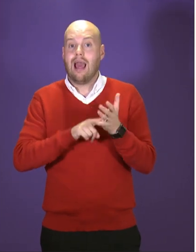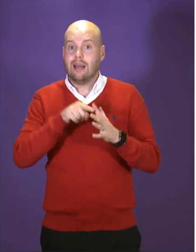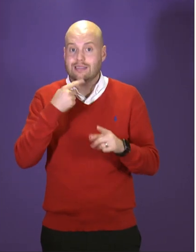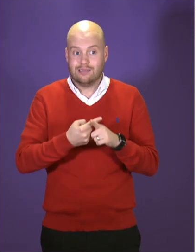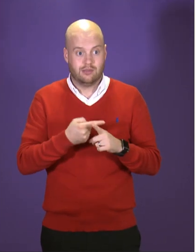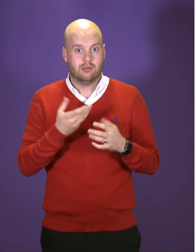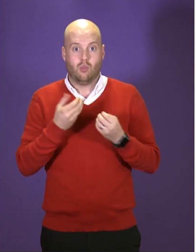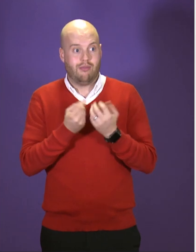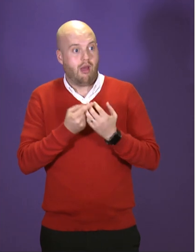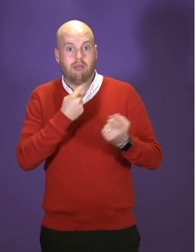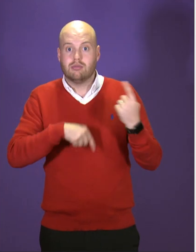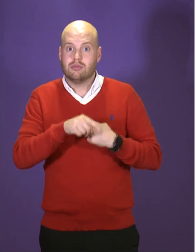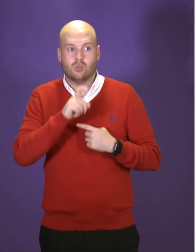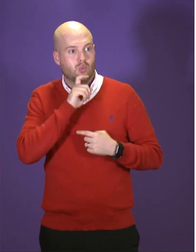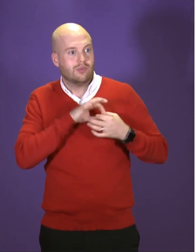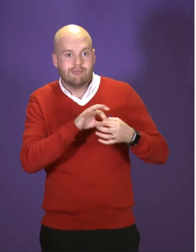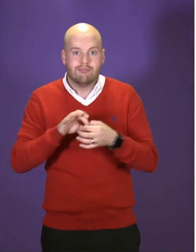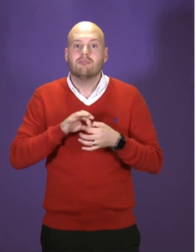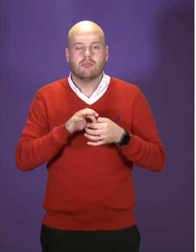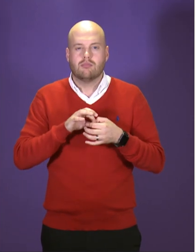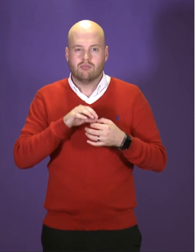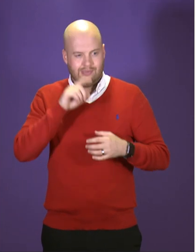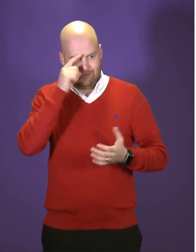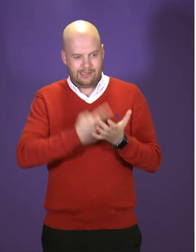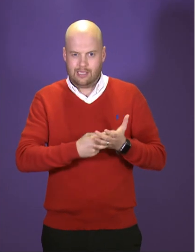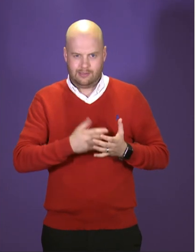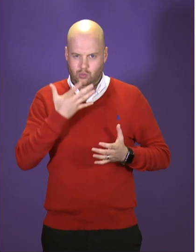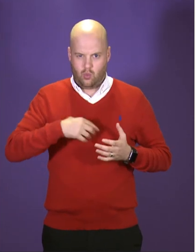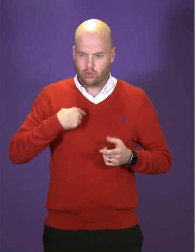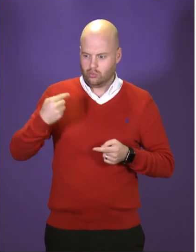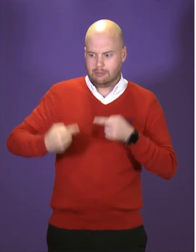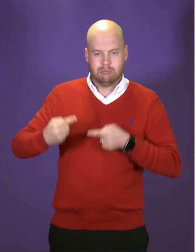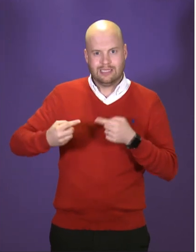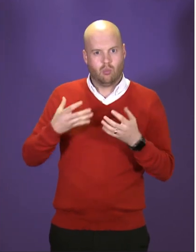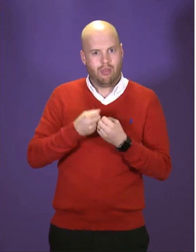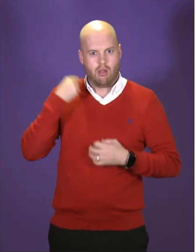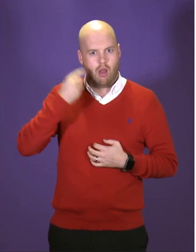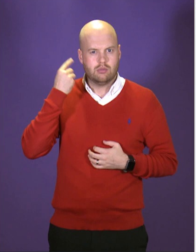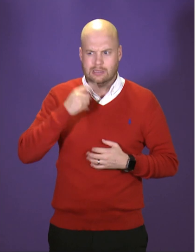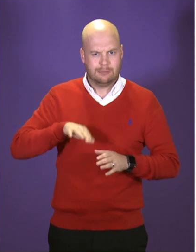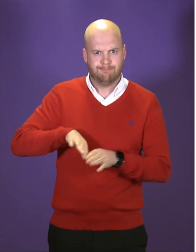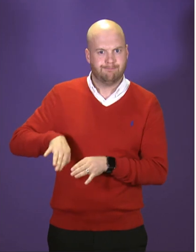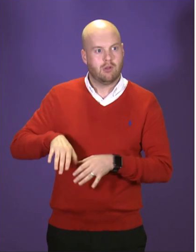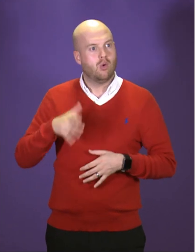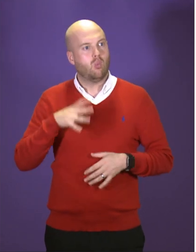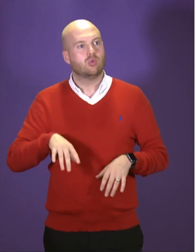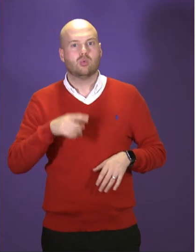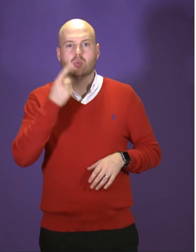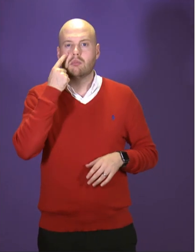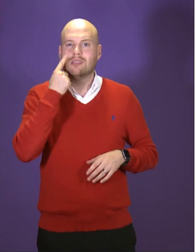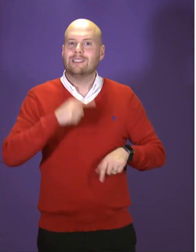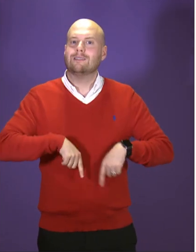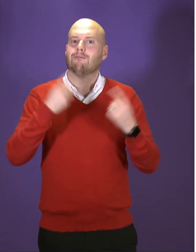the opportunity to not be like London, to not compete necessarily with the world cities, to take some different kinds of